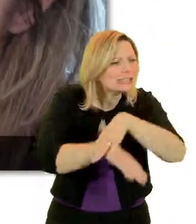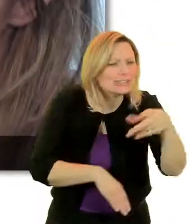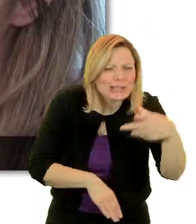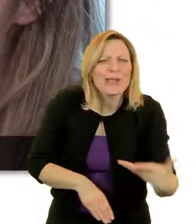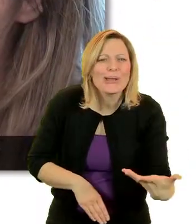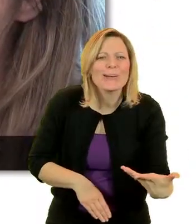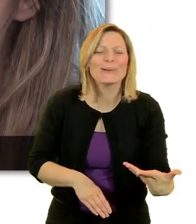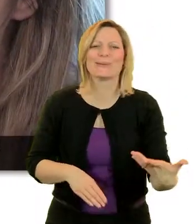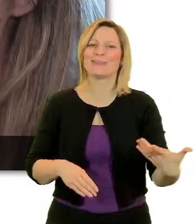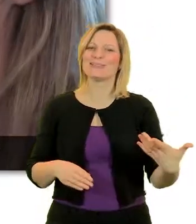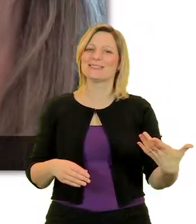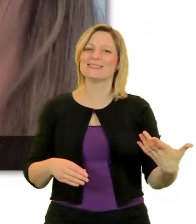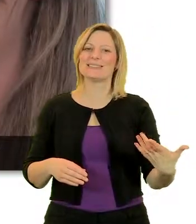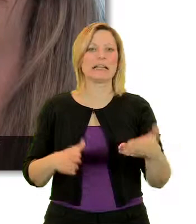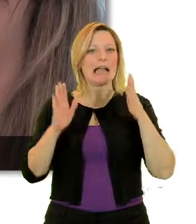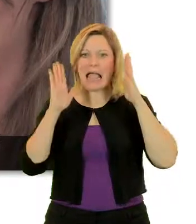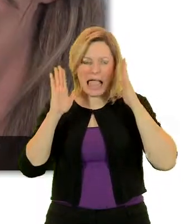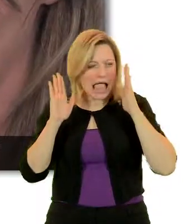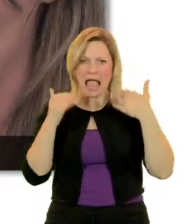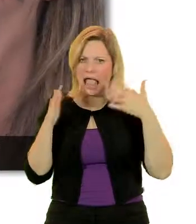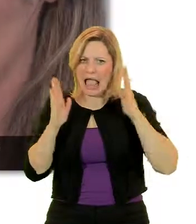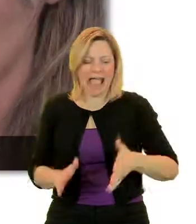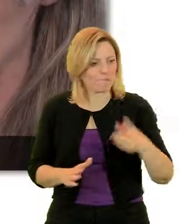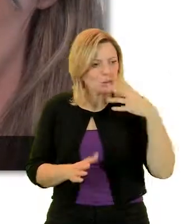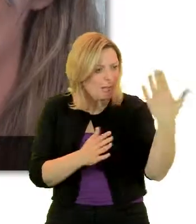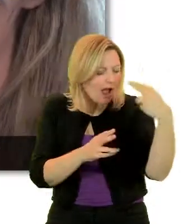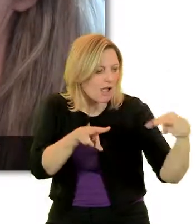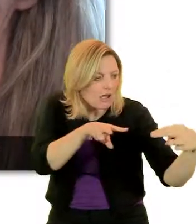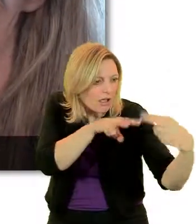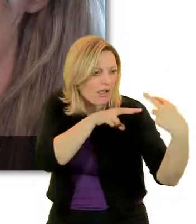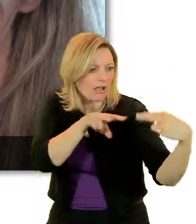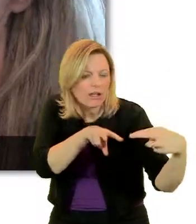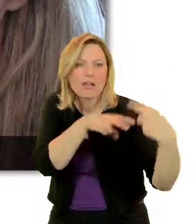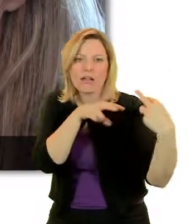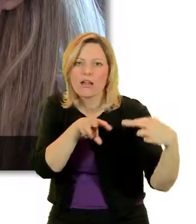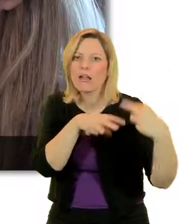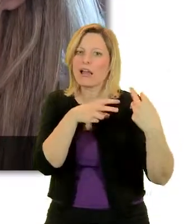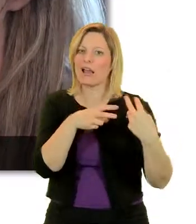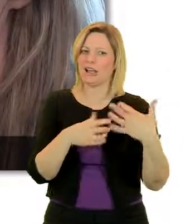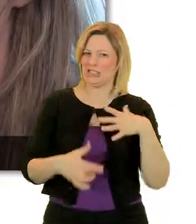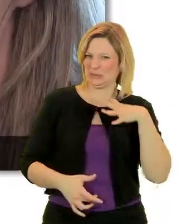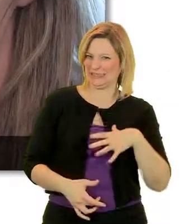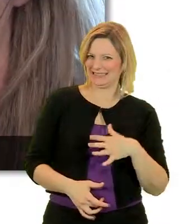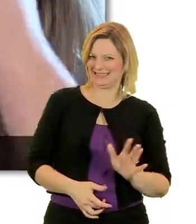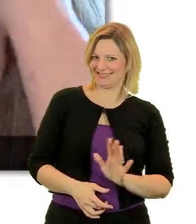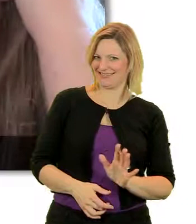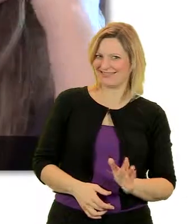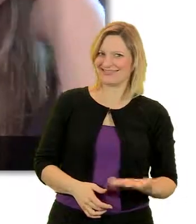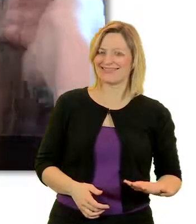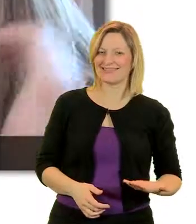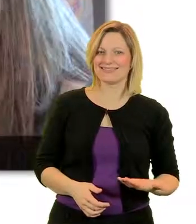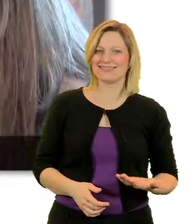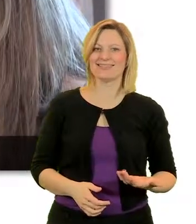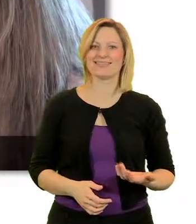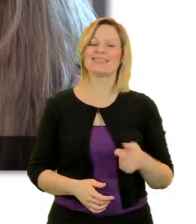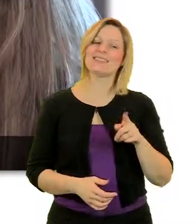on, and I don't have to get his eye contact every single time that I talk to him. I don't have to make sure that he's looking at me